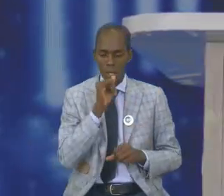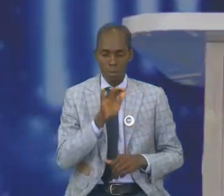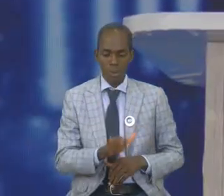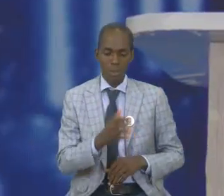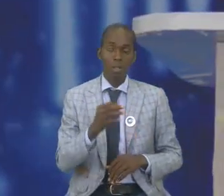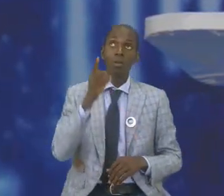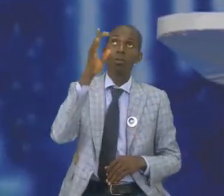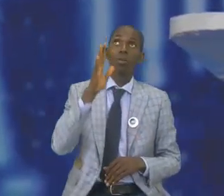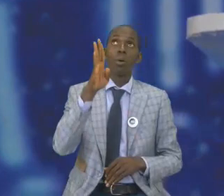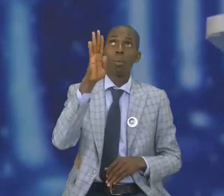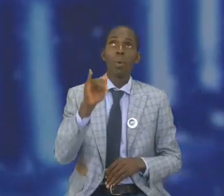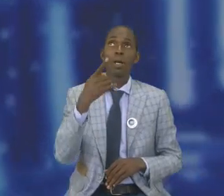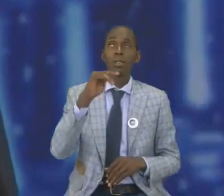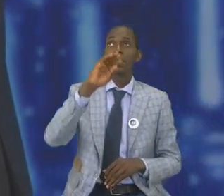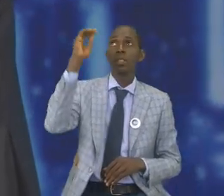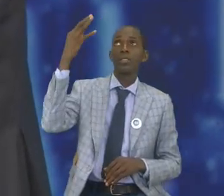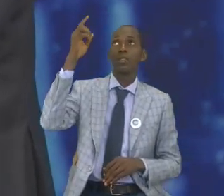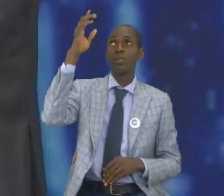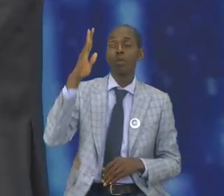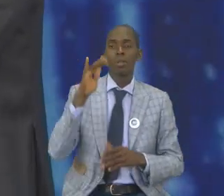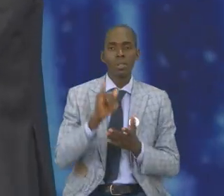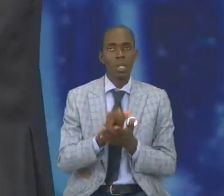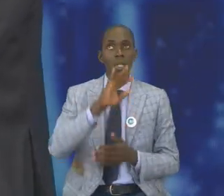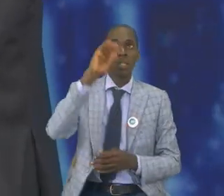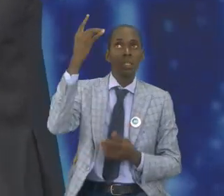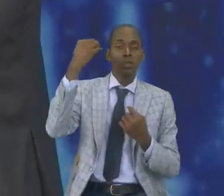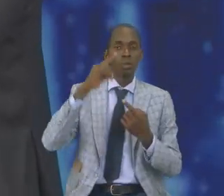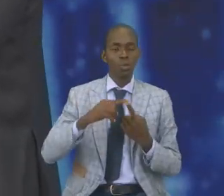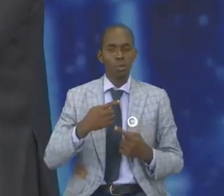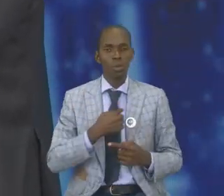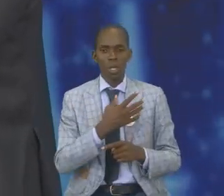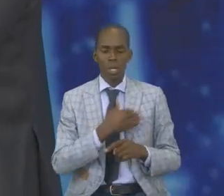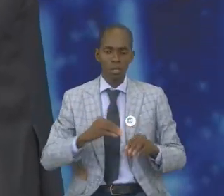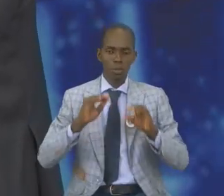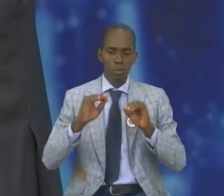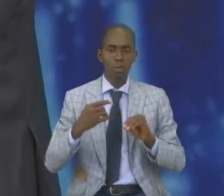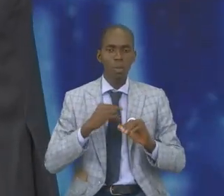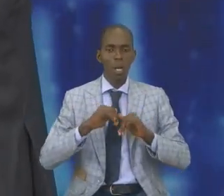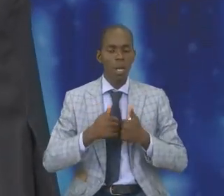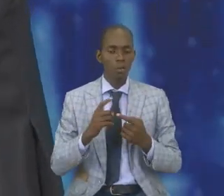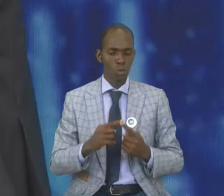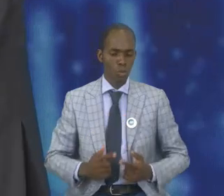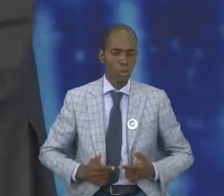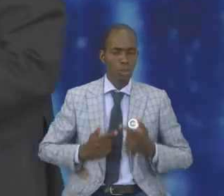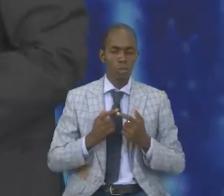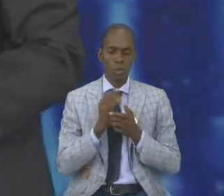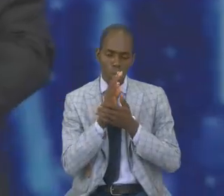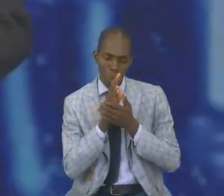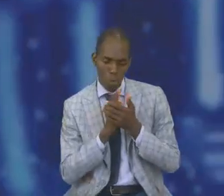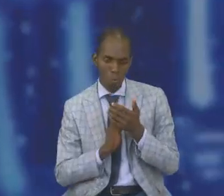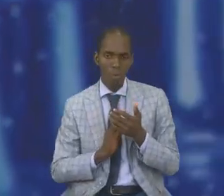the grace of God, that grace came into me and it taught me how to live soberly and godly